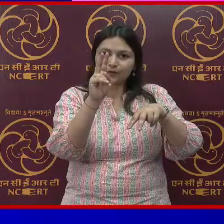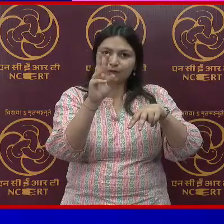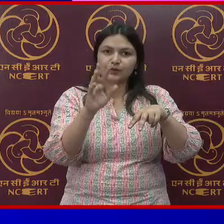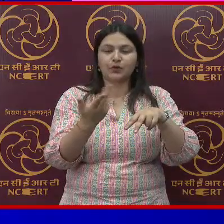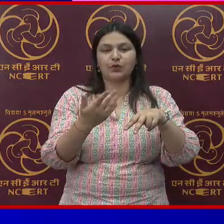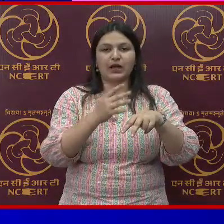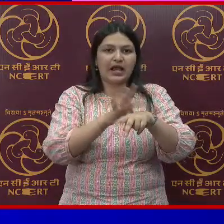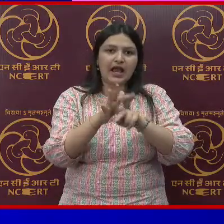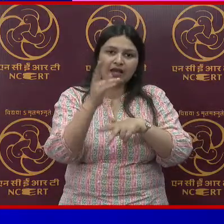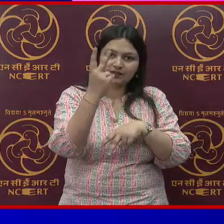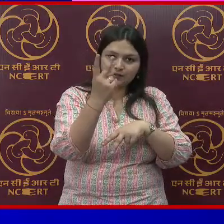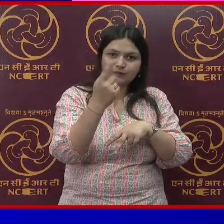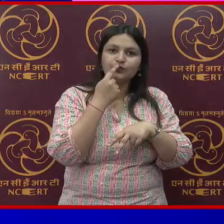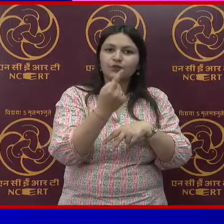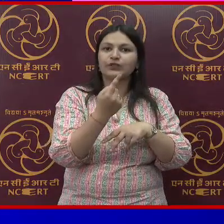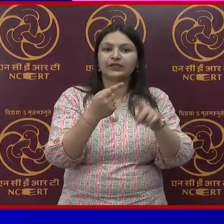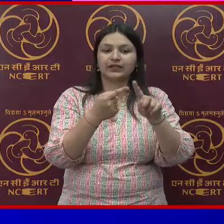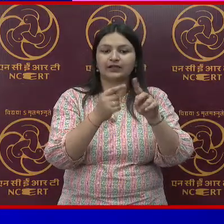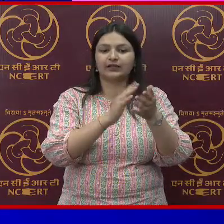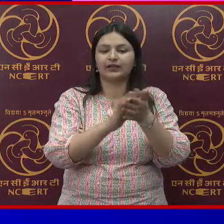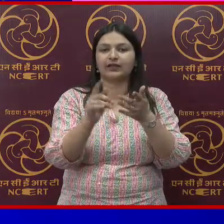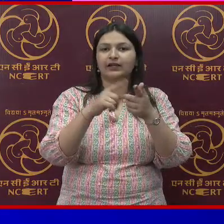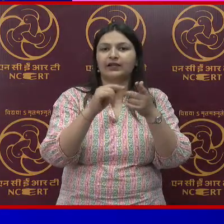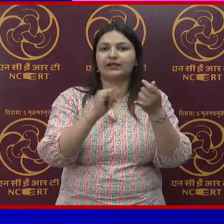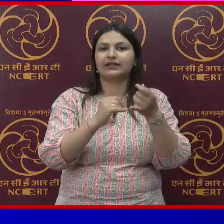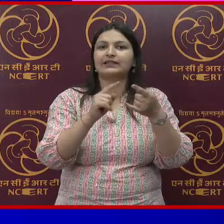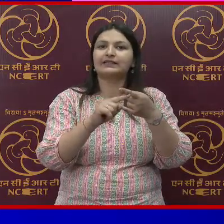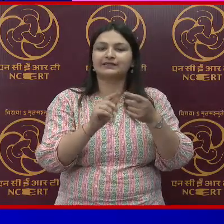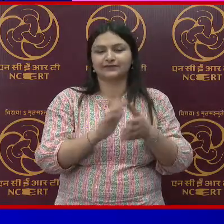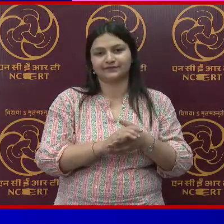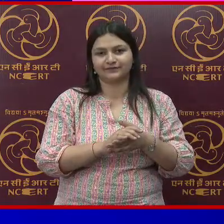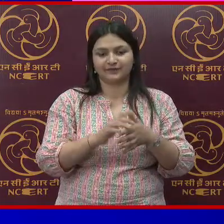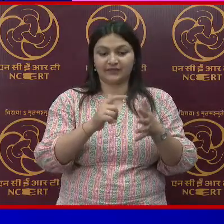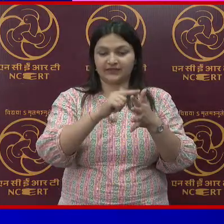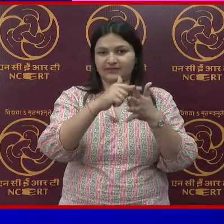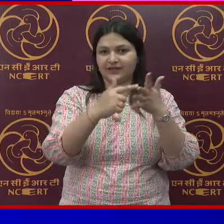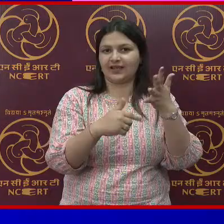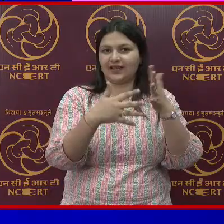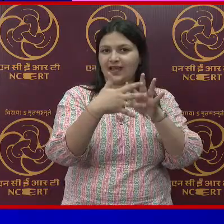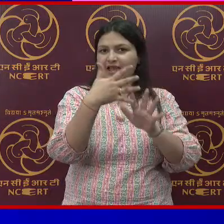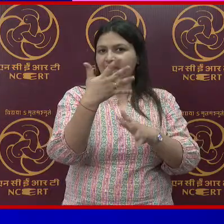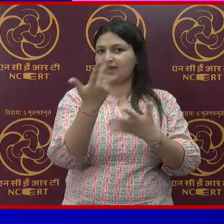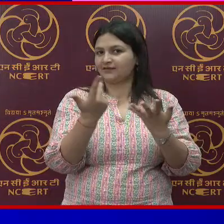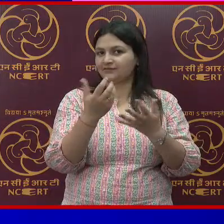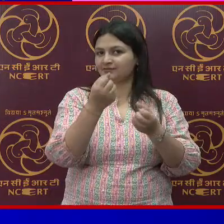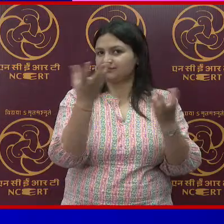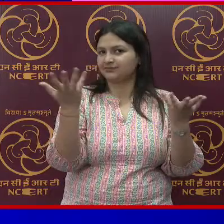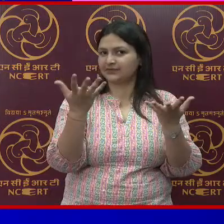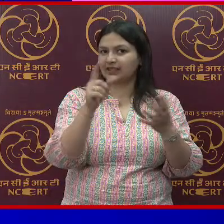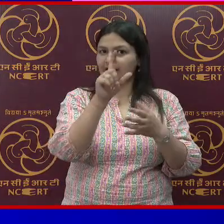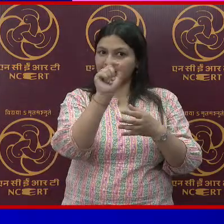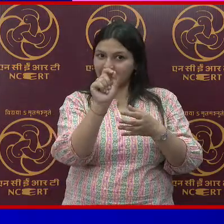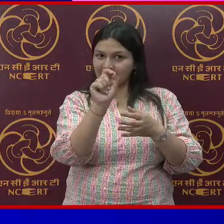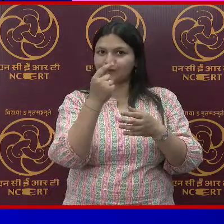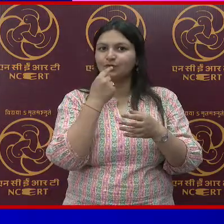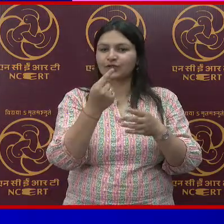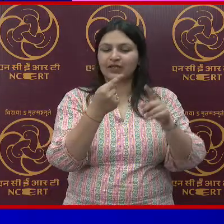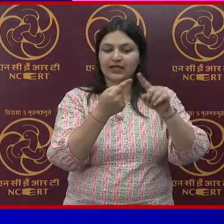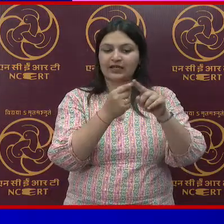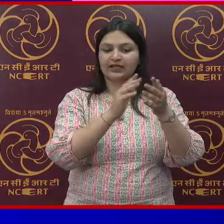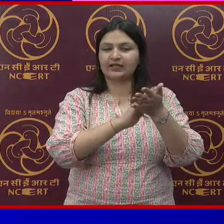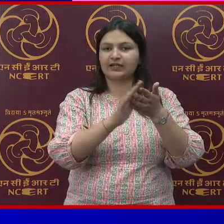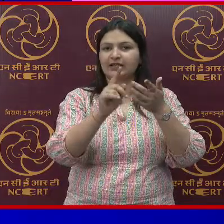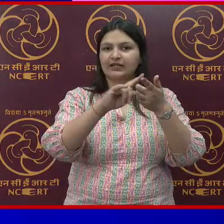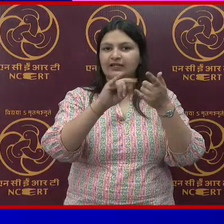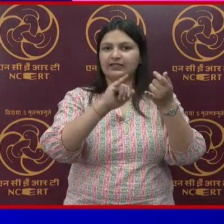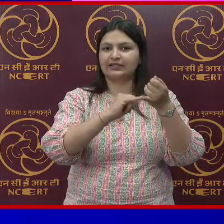about These. we will say these. And if you are talking, see, fingers are 10, again we will say these are my fingers. These are my finger. Okay, so it has to